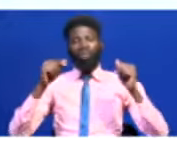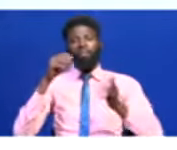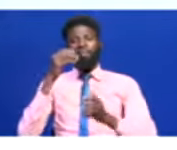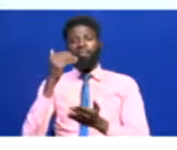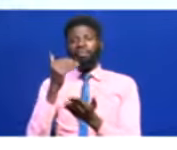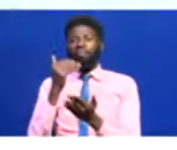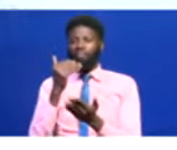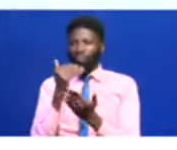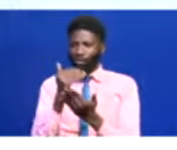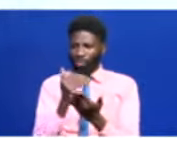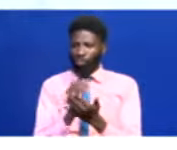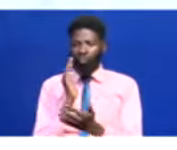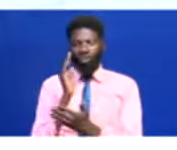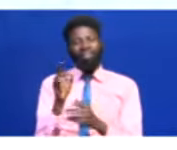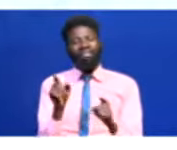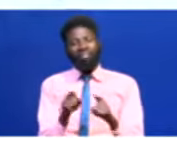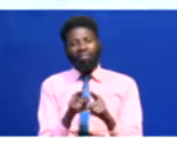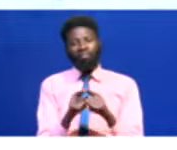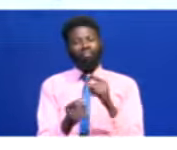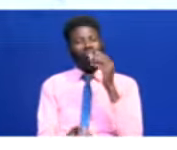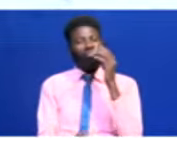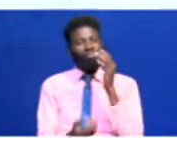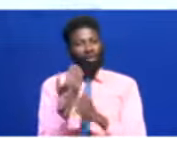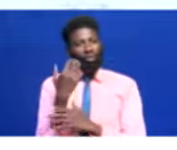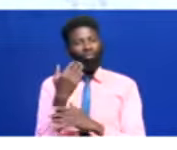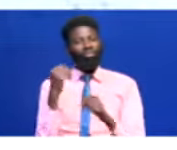create employment. Mm. One unit